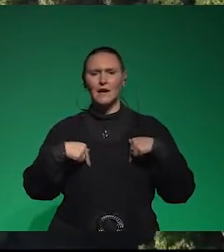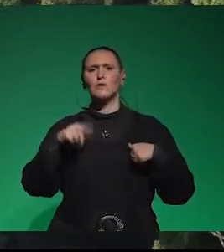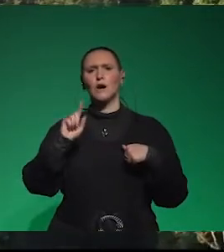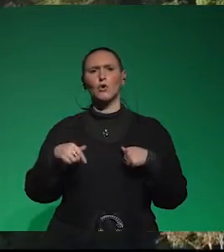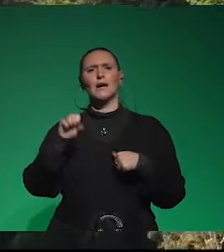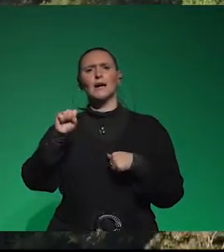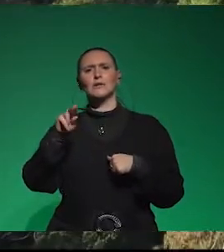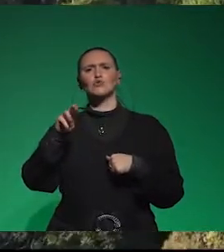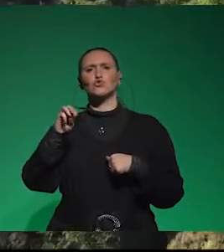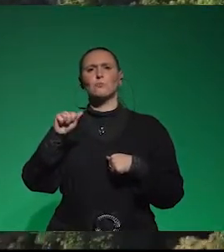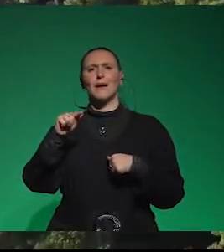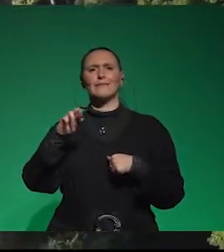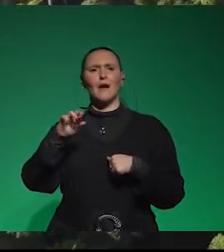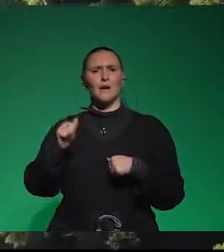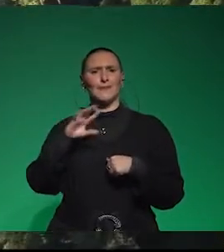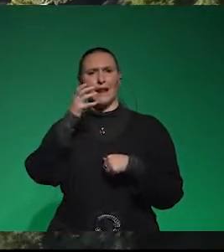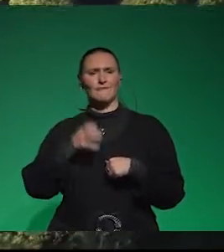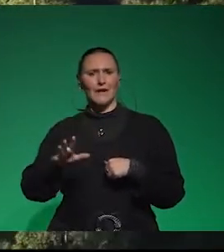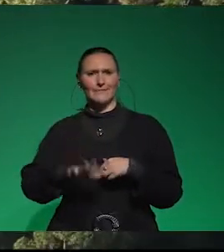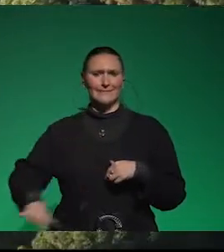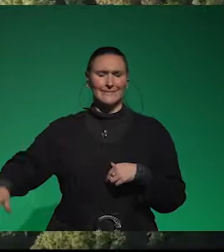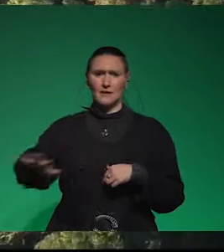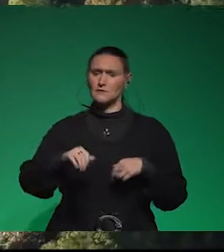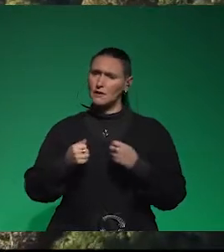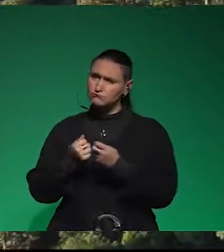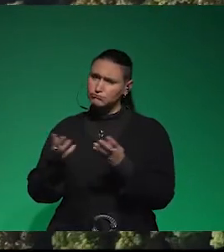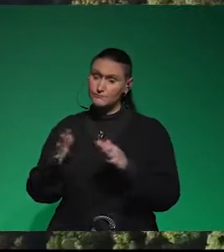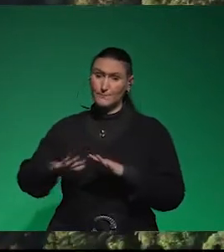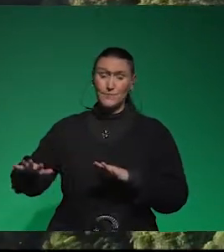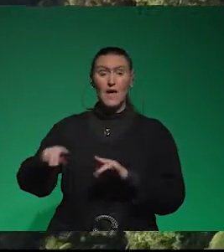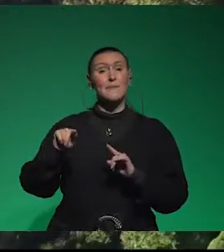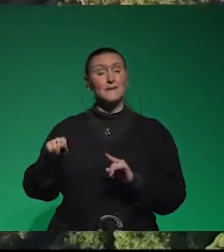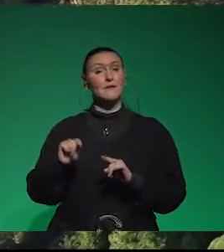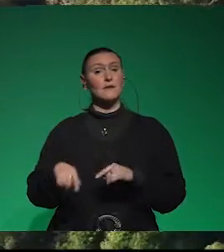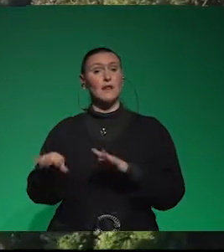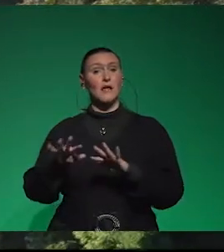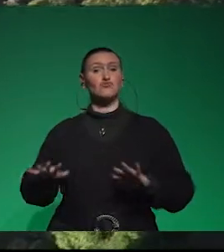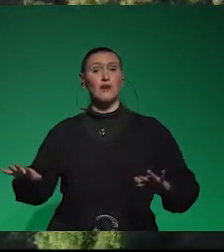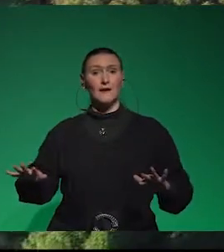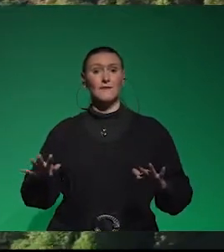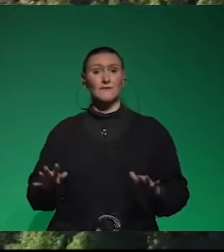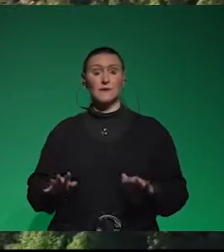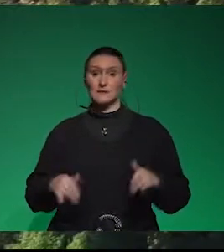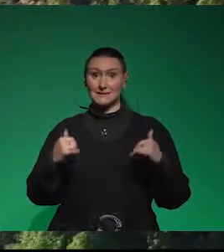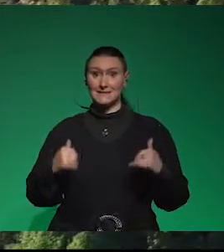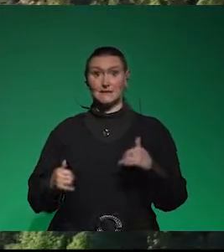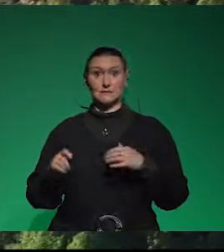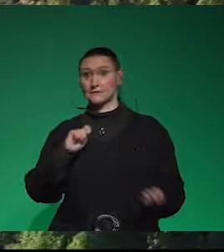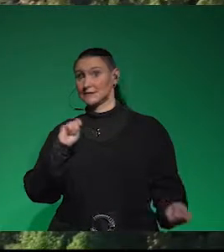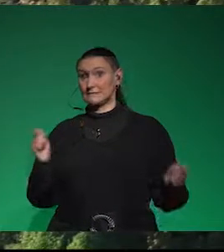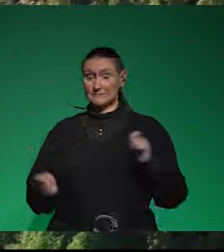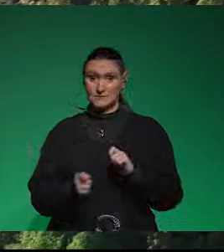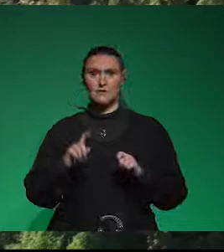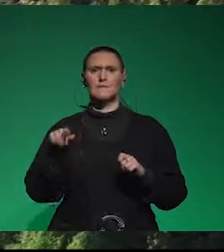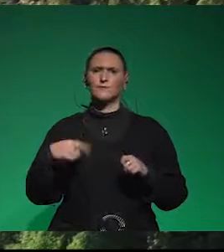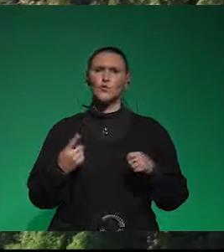contains a lot of carbon. We have tall trees. And this landscape has now been converted. Driven by a global